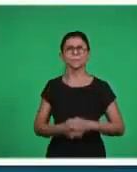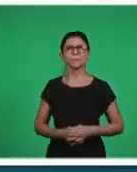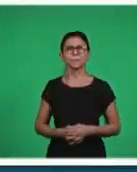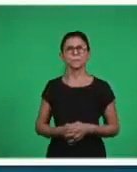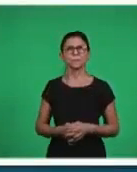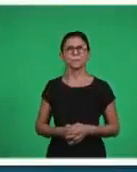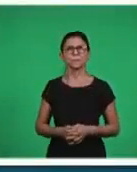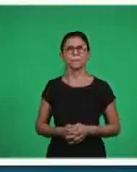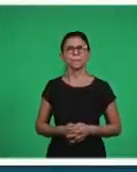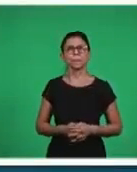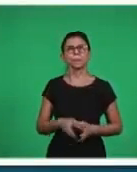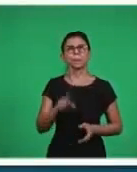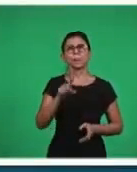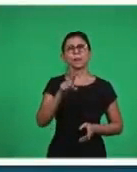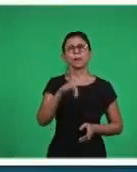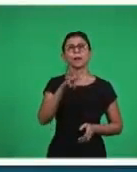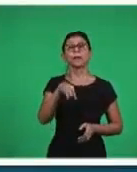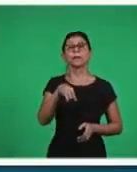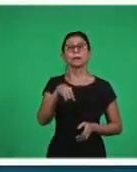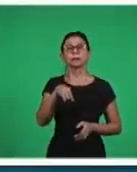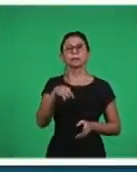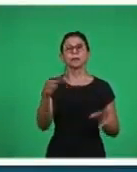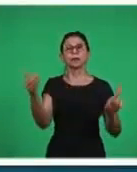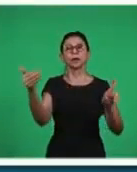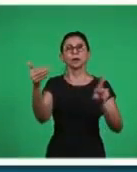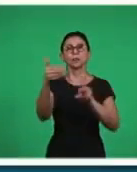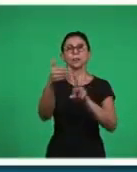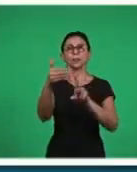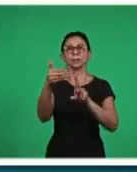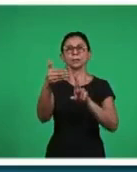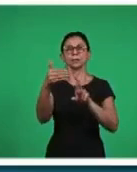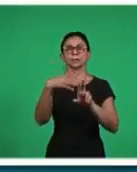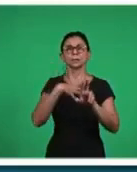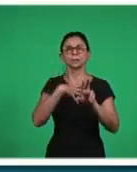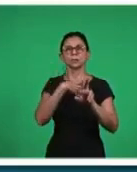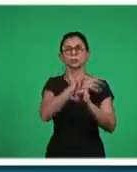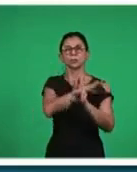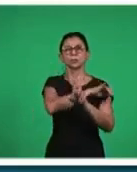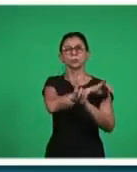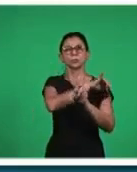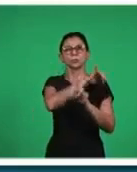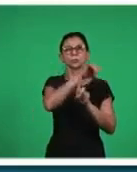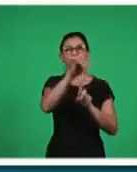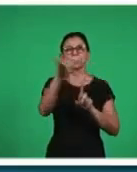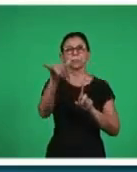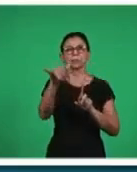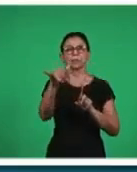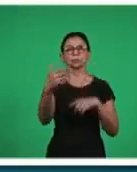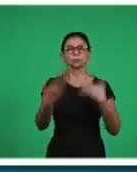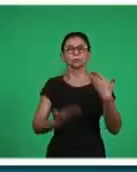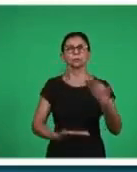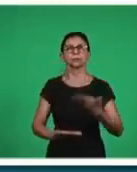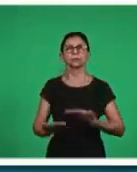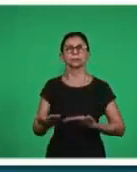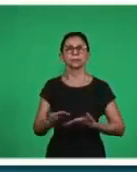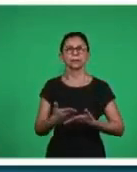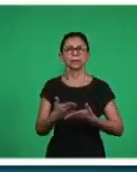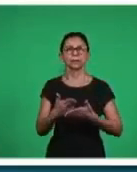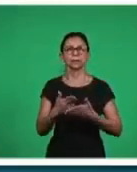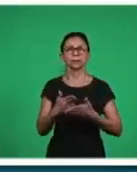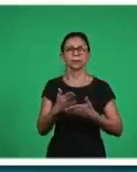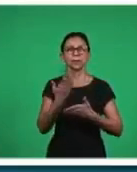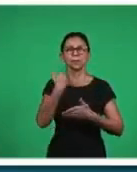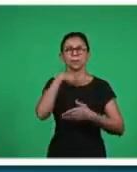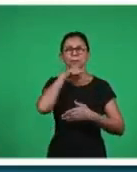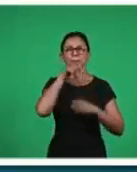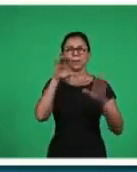identify. What is referred to prophetically, the servant in the word, the word that was brought to the brethren? We